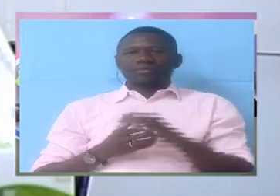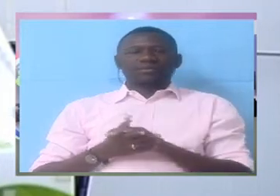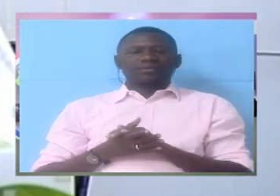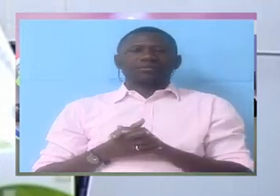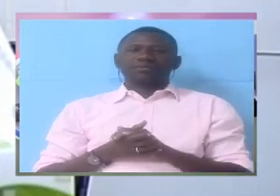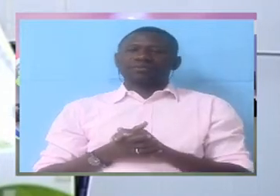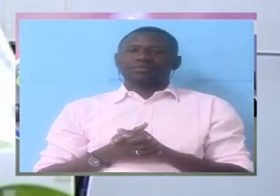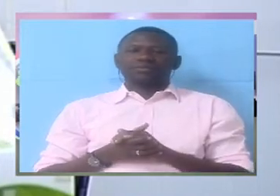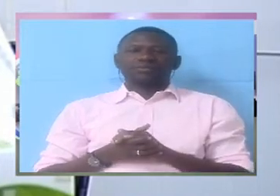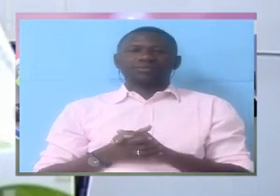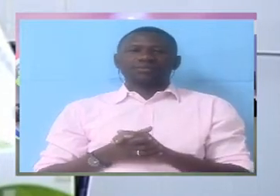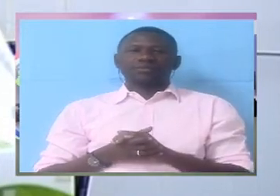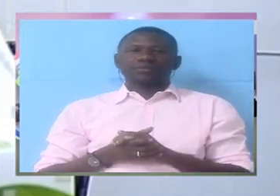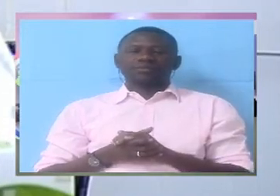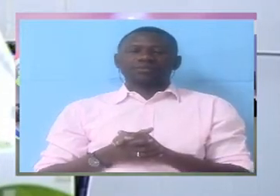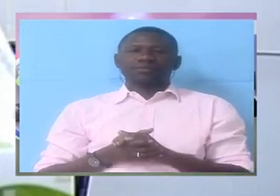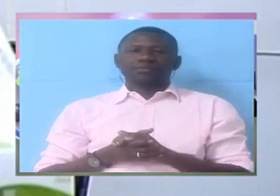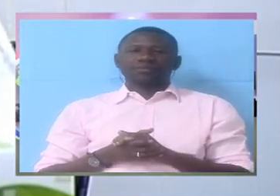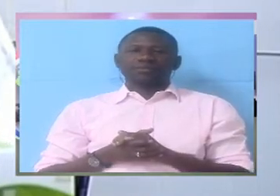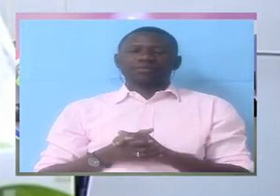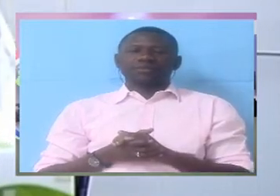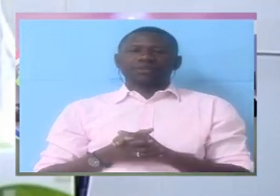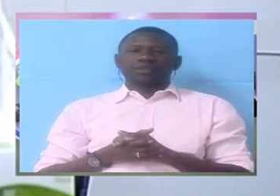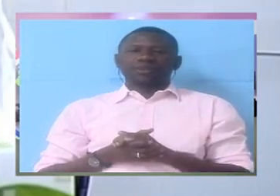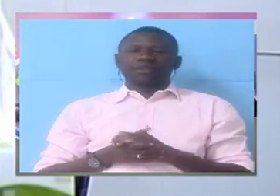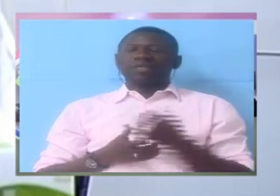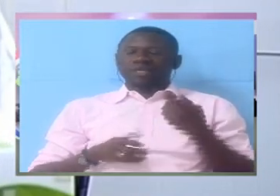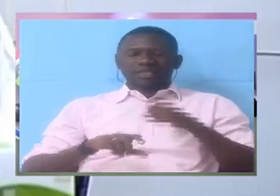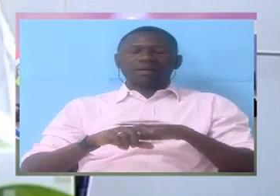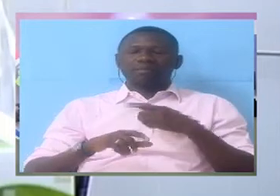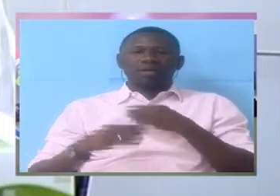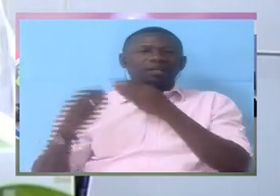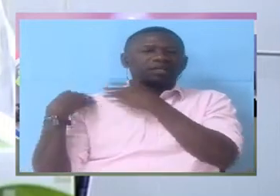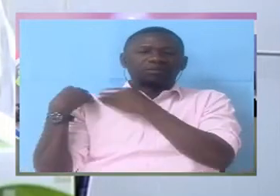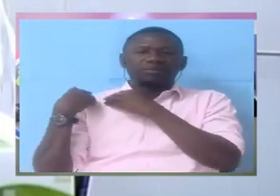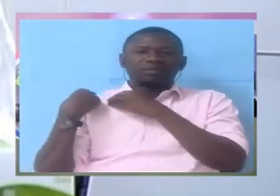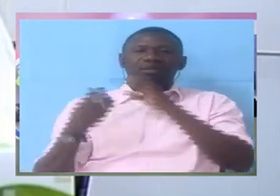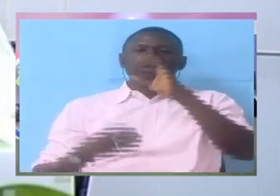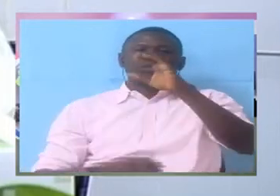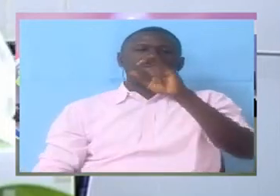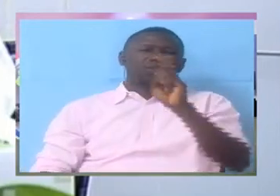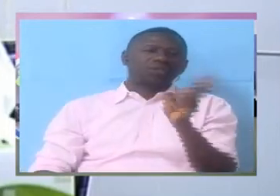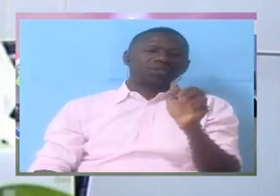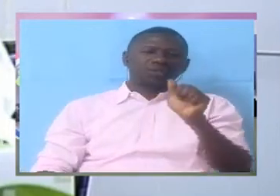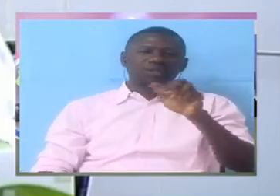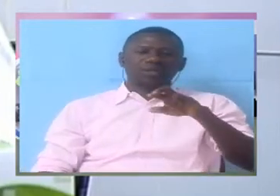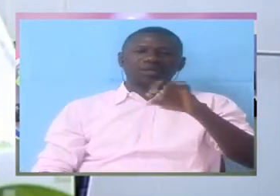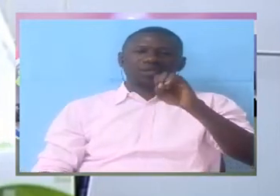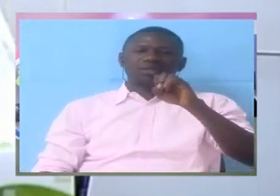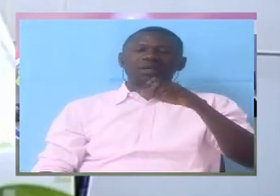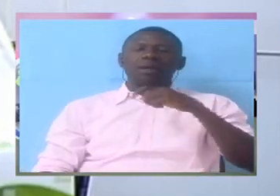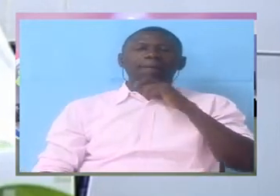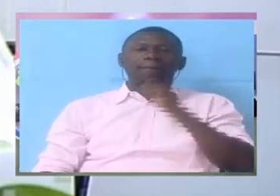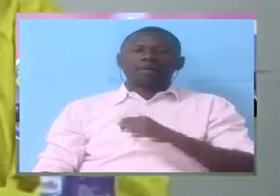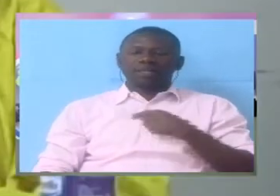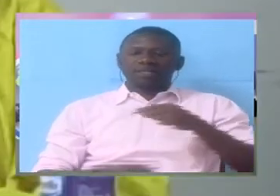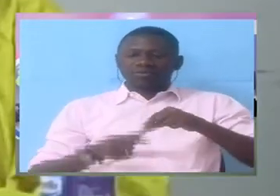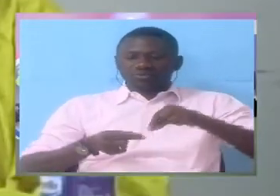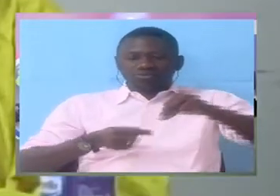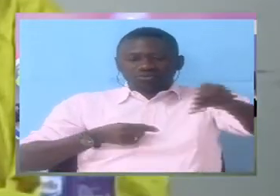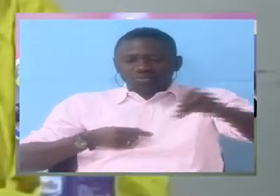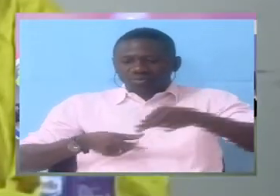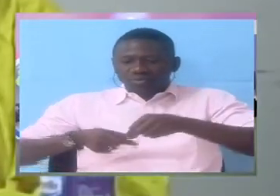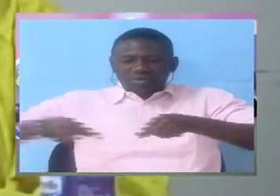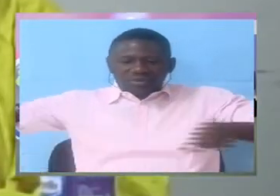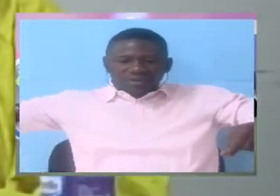bije utumo kafa enganybaji. I was a chain man at the time. Utumo nte mu chain man leti wole meno kanyi suman dirilangu lumuta kadula lu